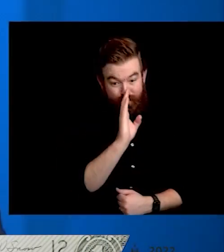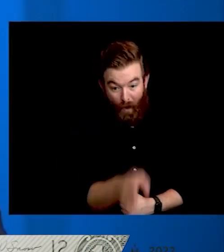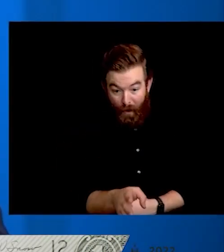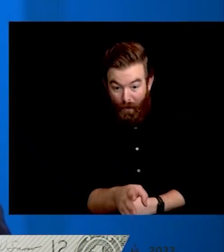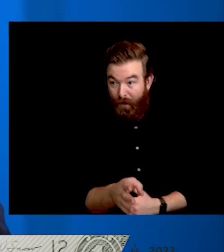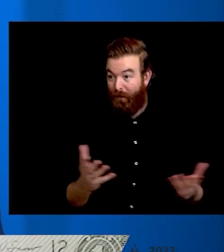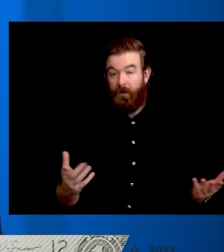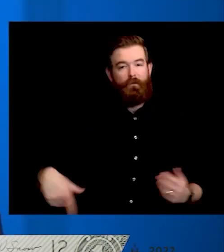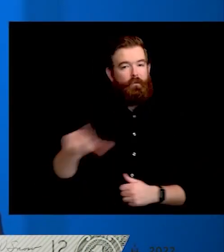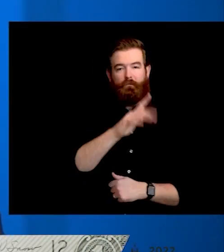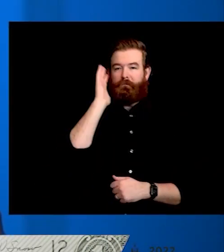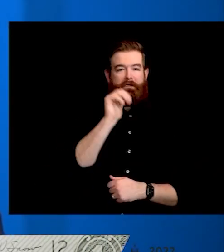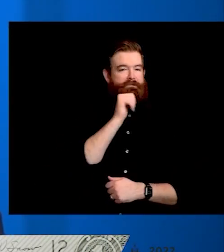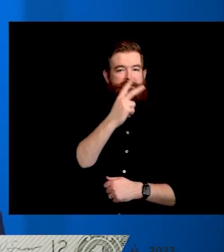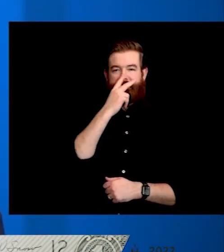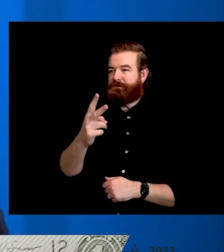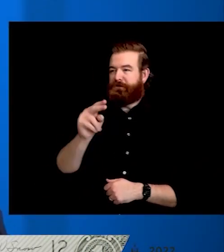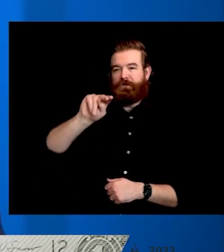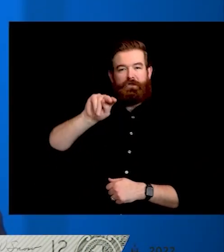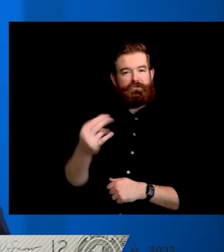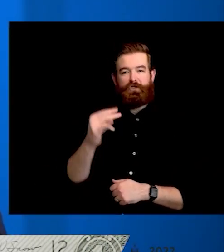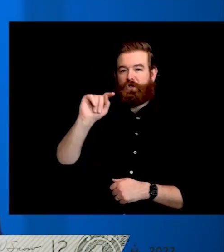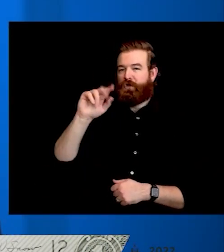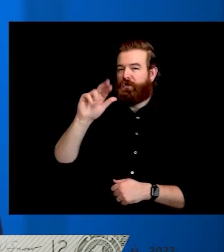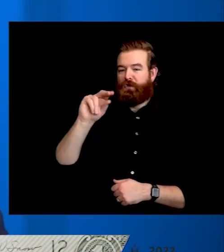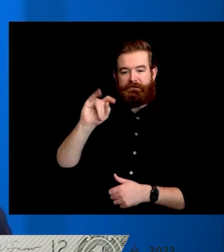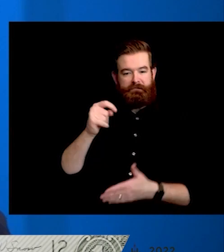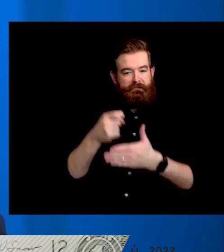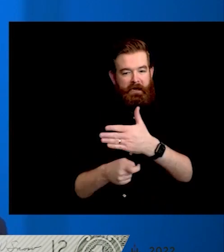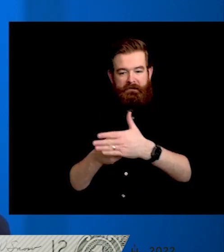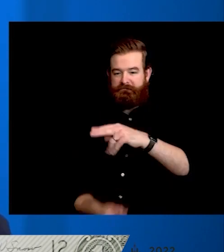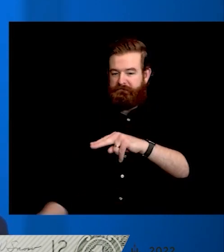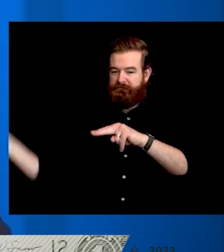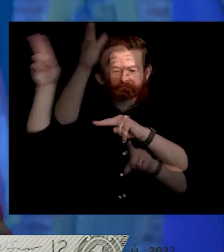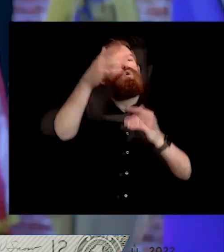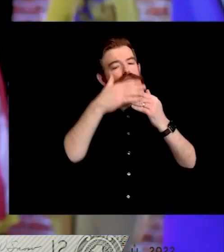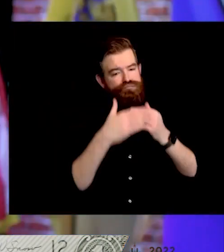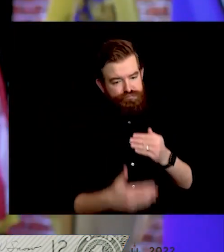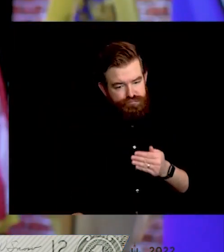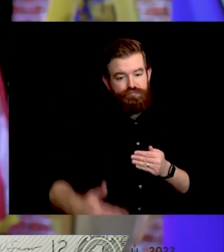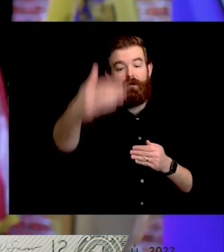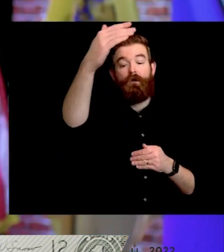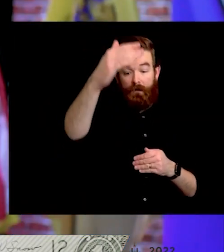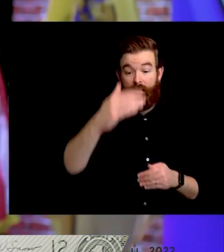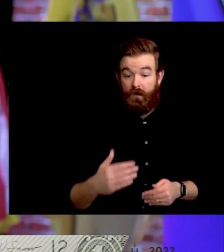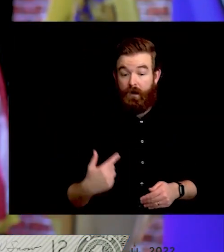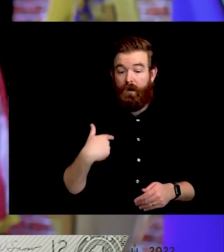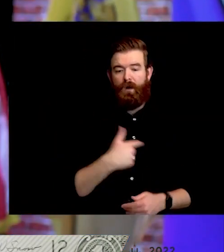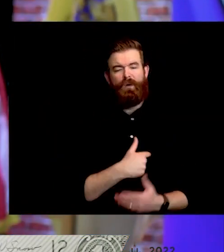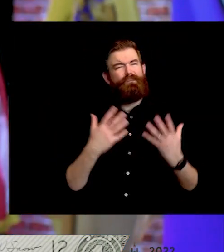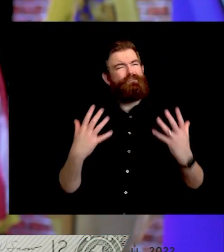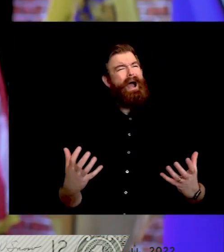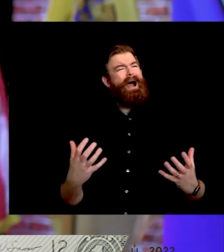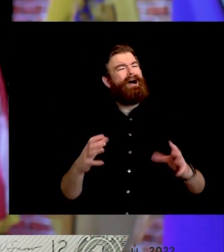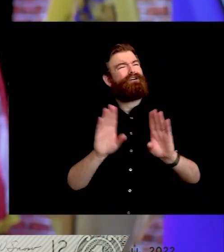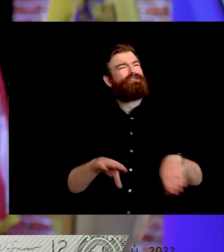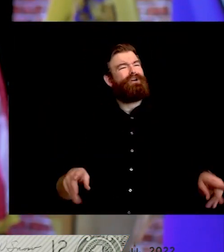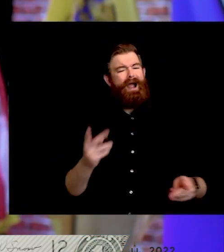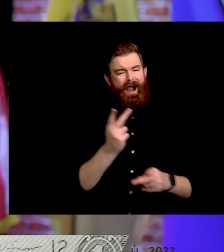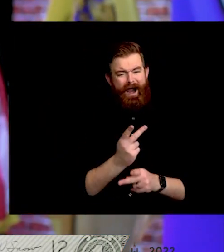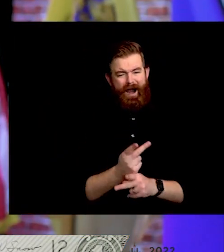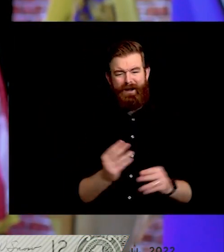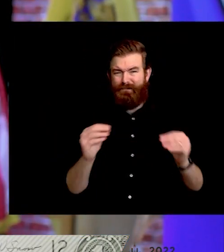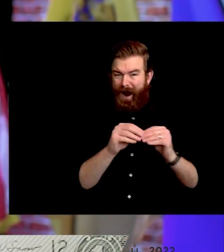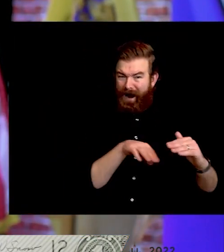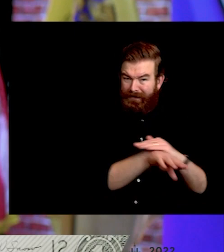it certainly seemed to me that this speech was meant to attract people beyond the typical